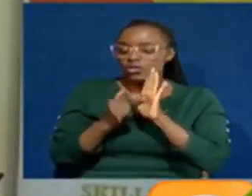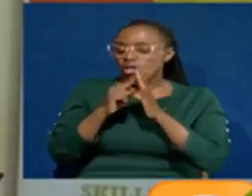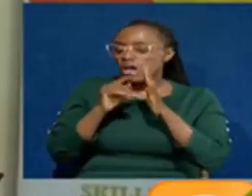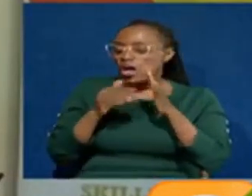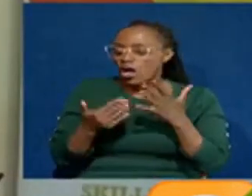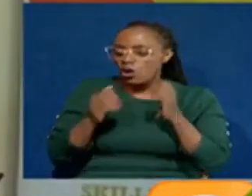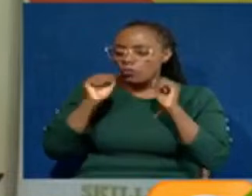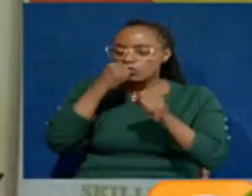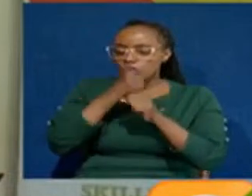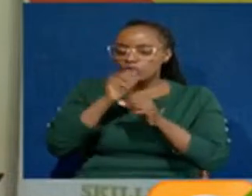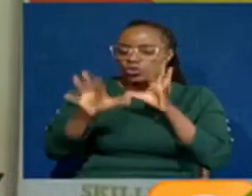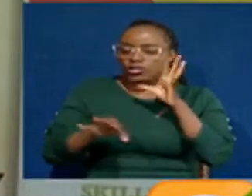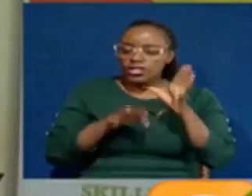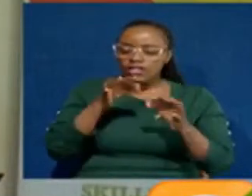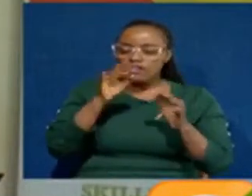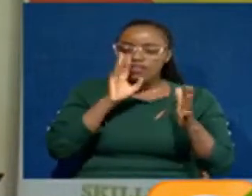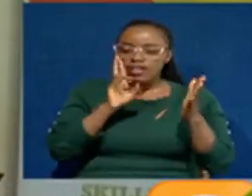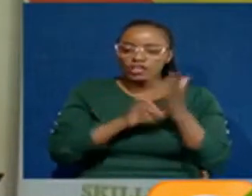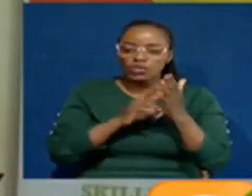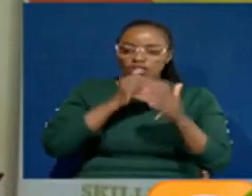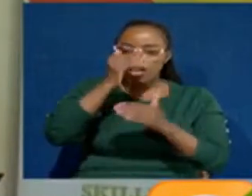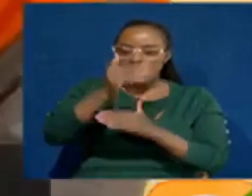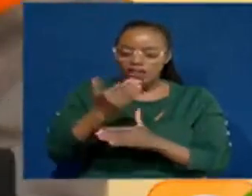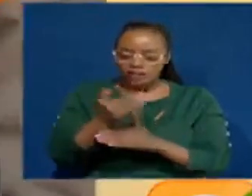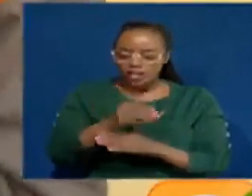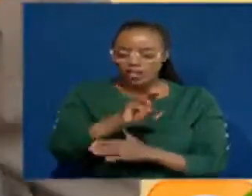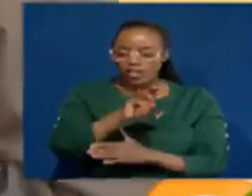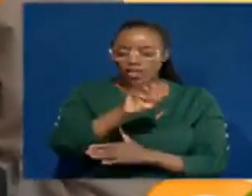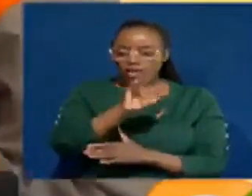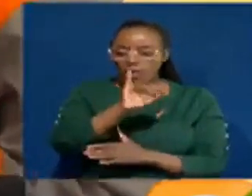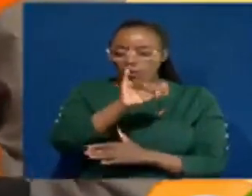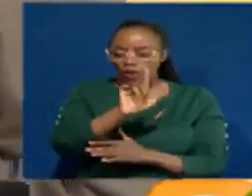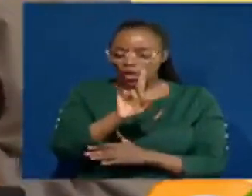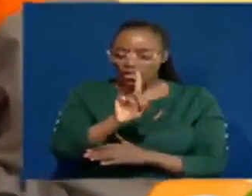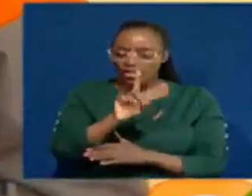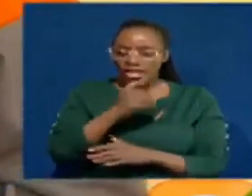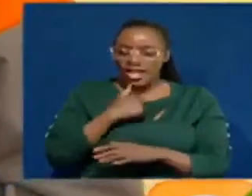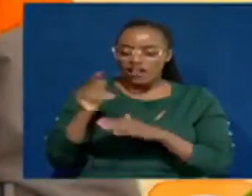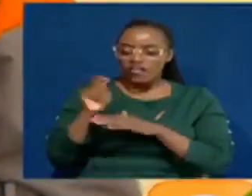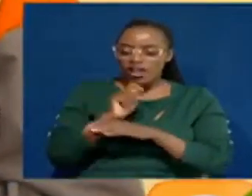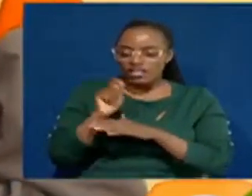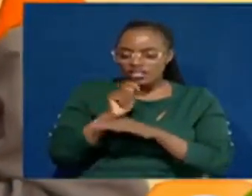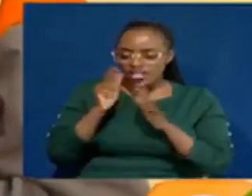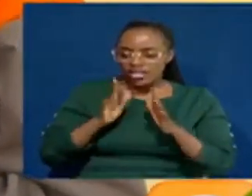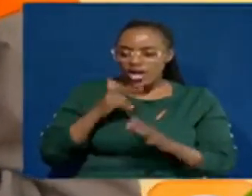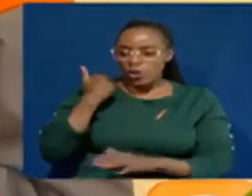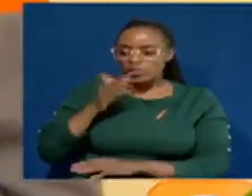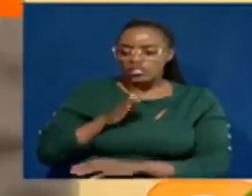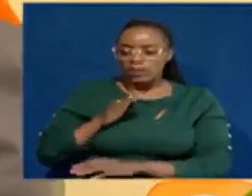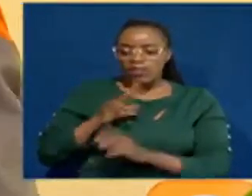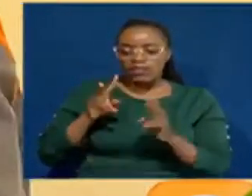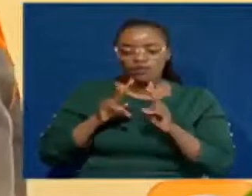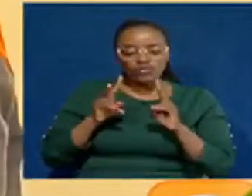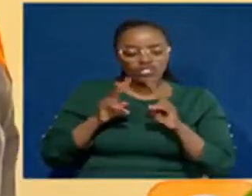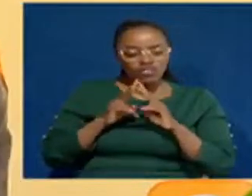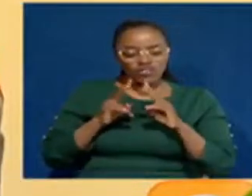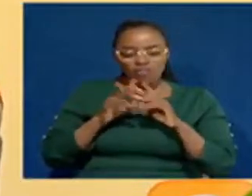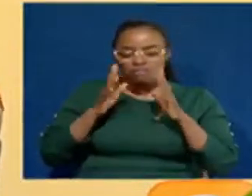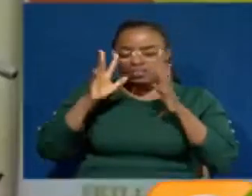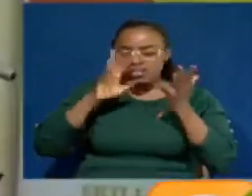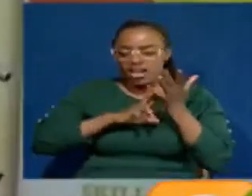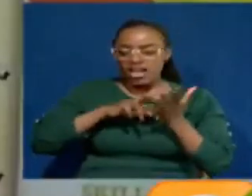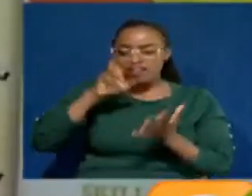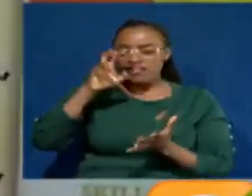to do the analysis of the results after every weld. As a female trainer, it has really been an advantage and